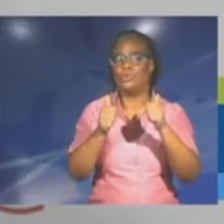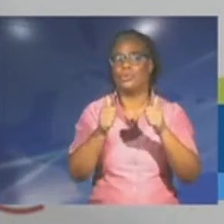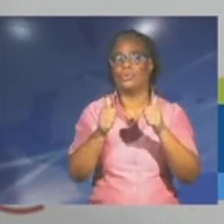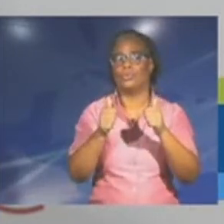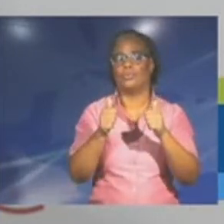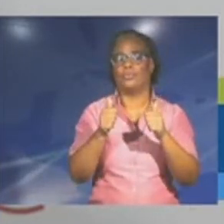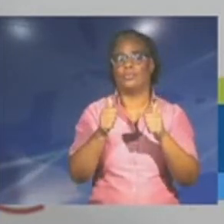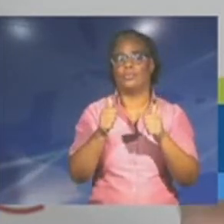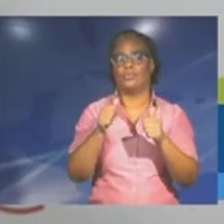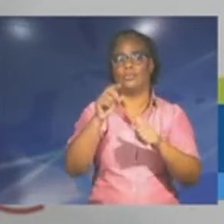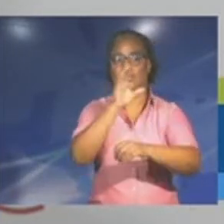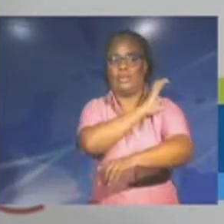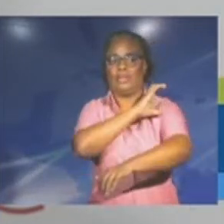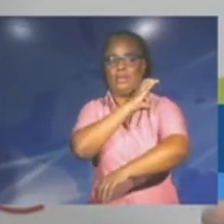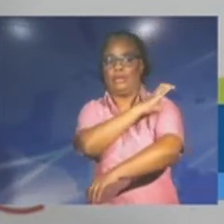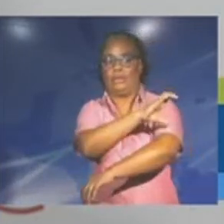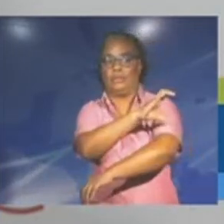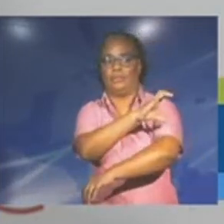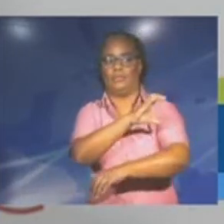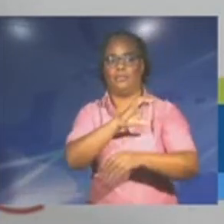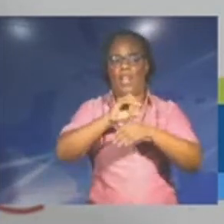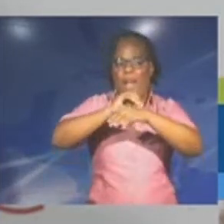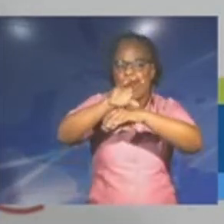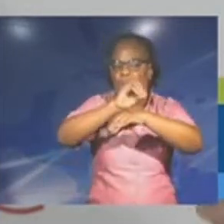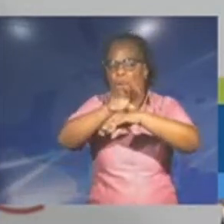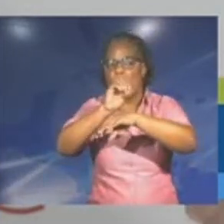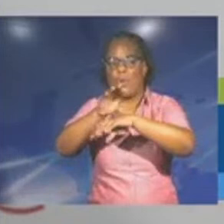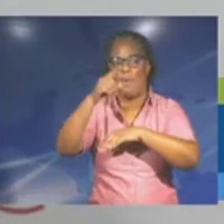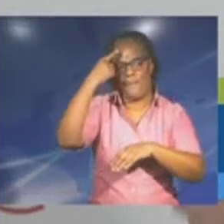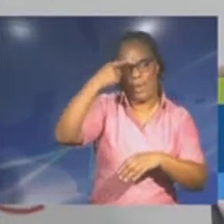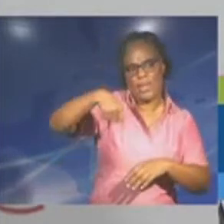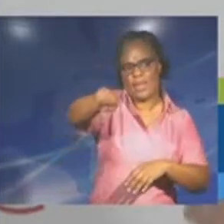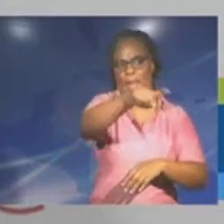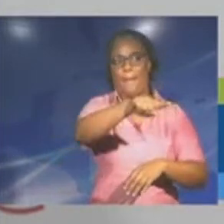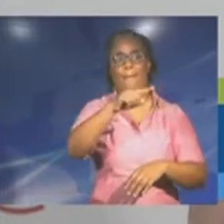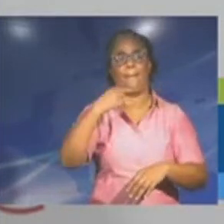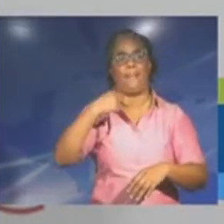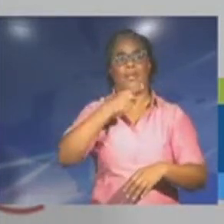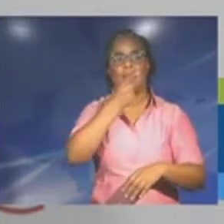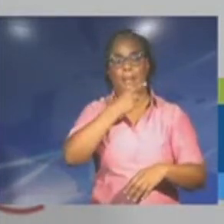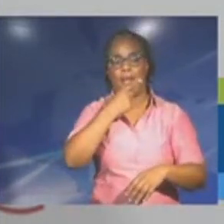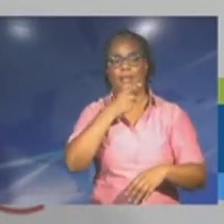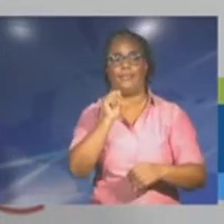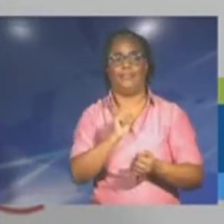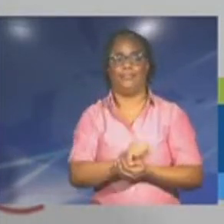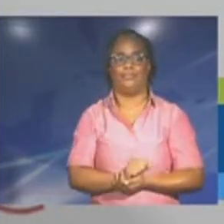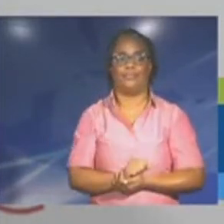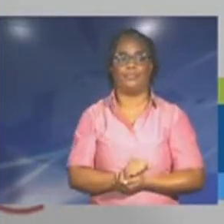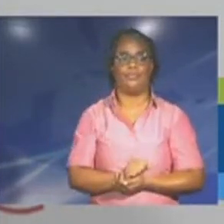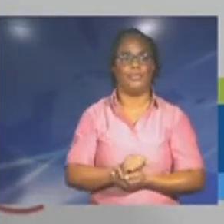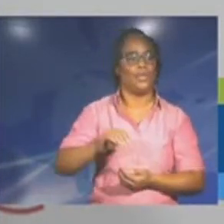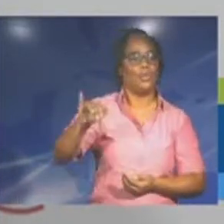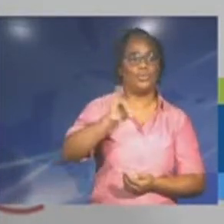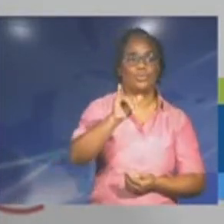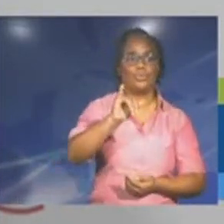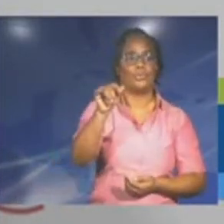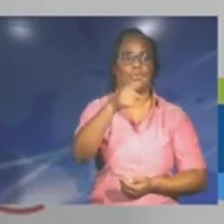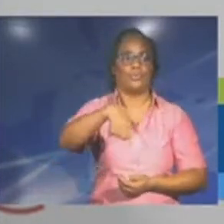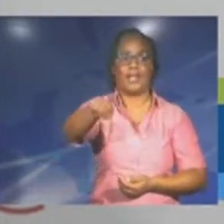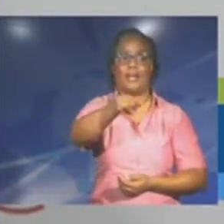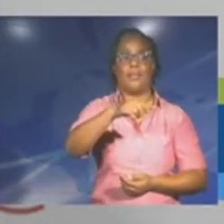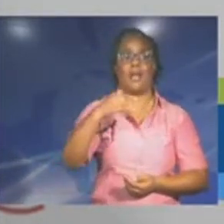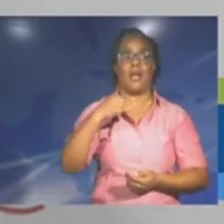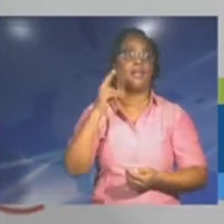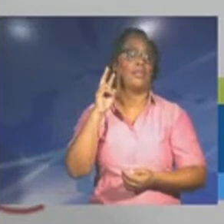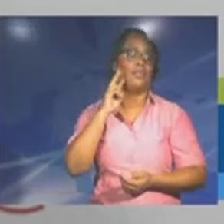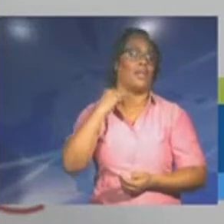clinical guidelines. Same thing, standardized clinical guidelines for the treatment of hypertension. And one of the